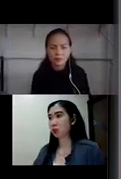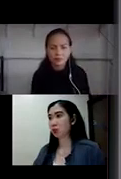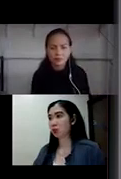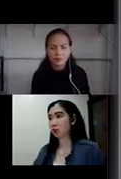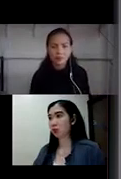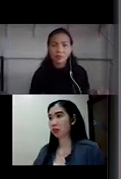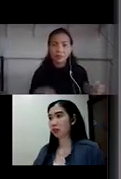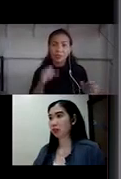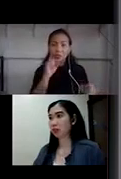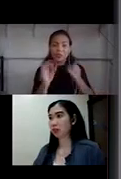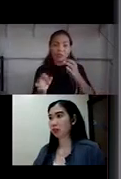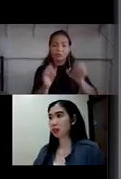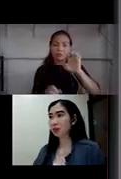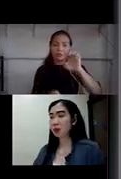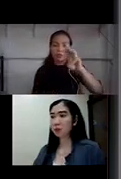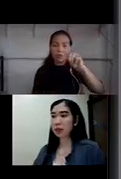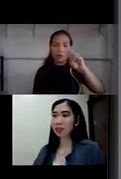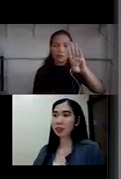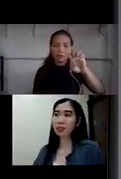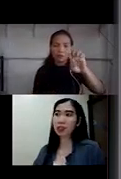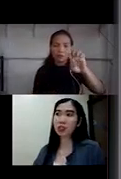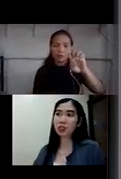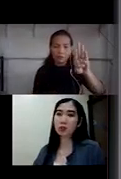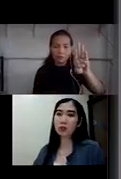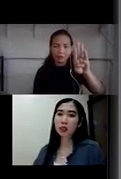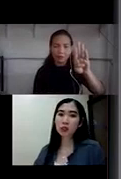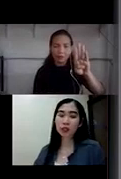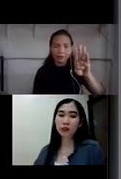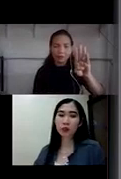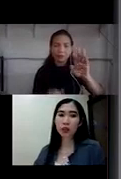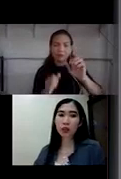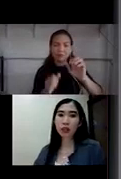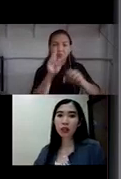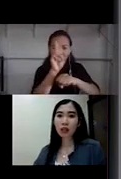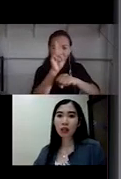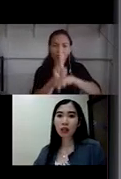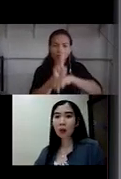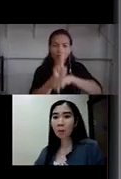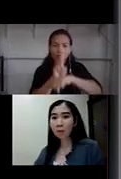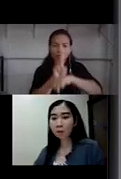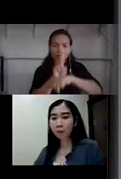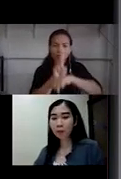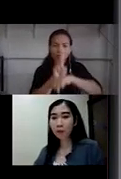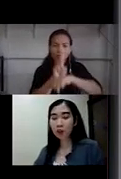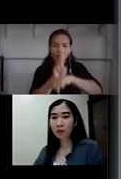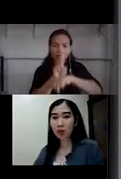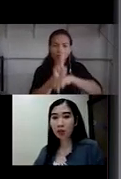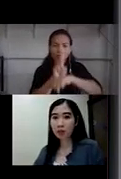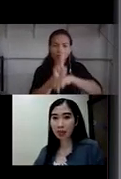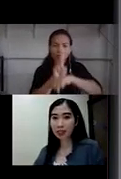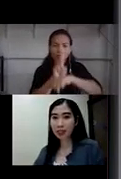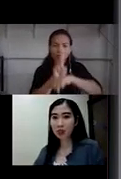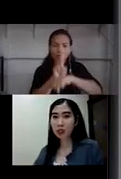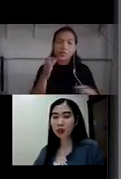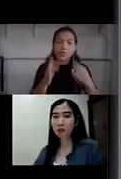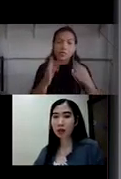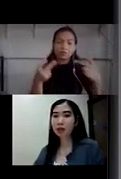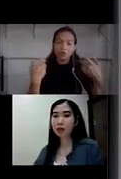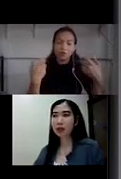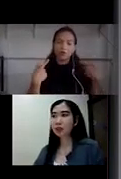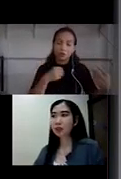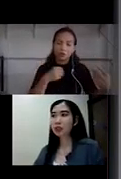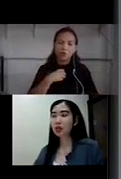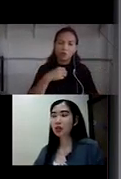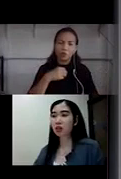HTML code. And if embedded, this is usually used if you are if you have a website and you want to